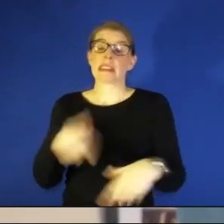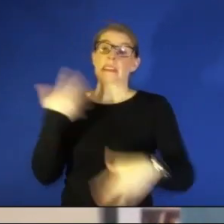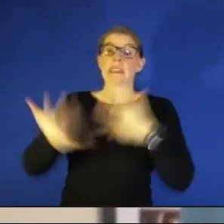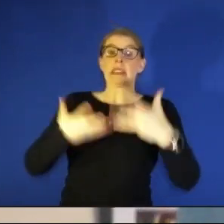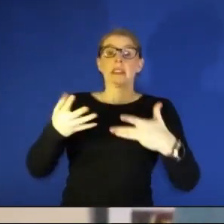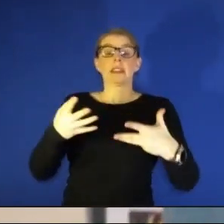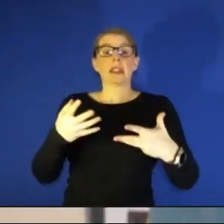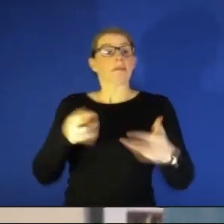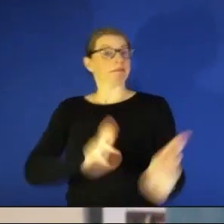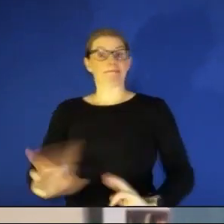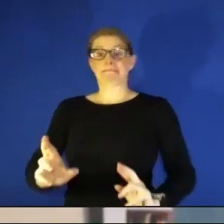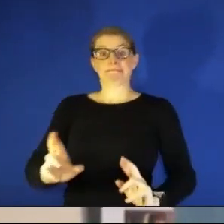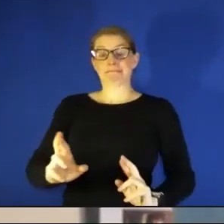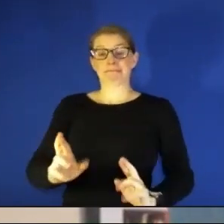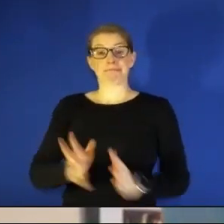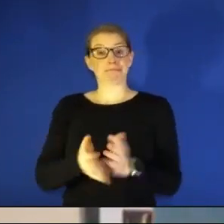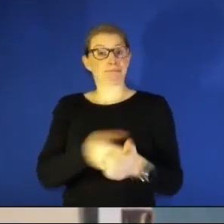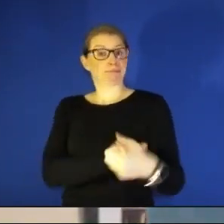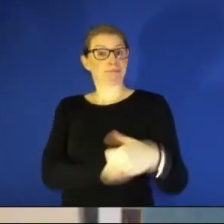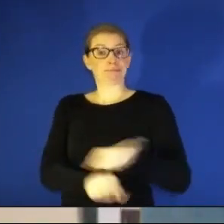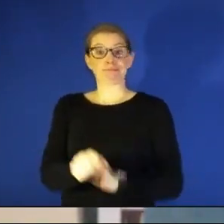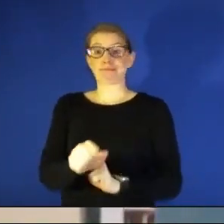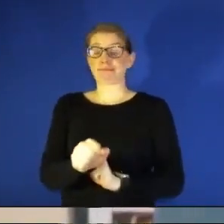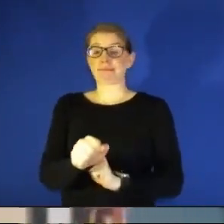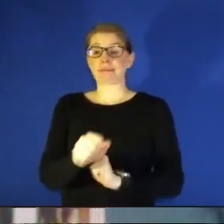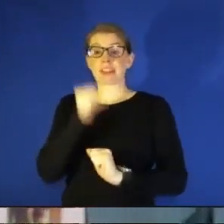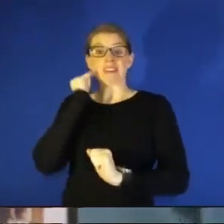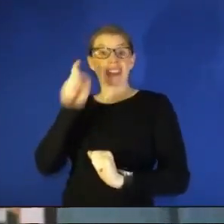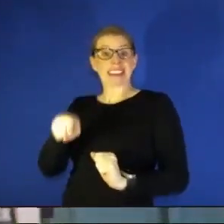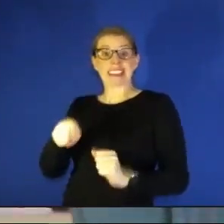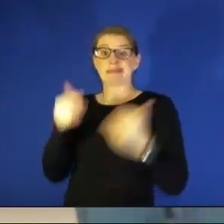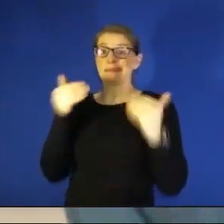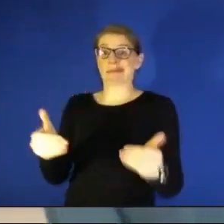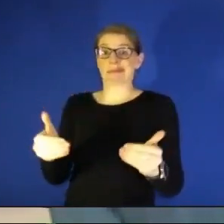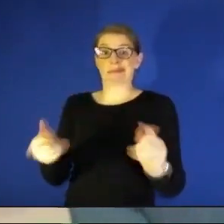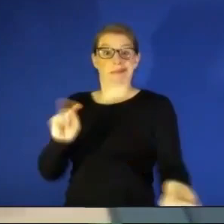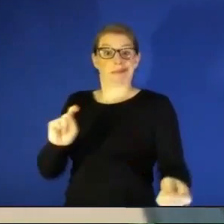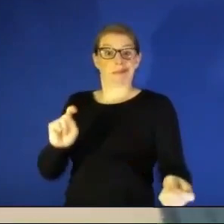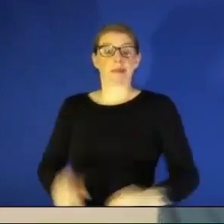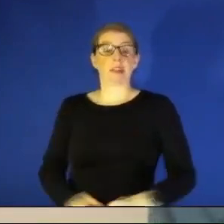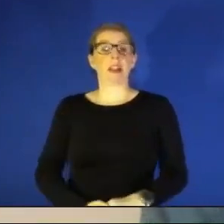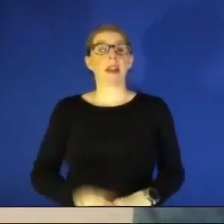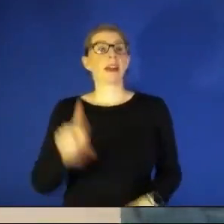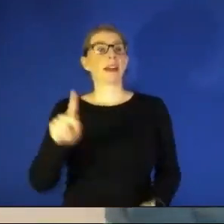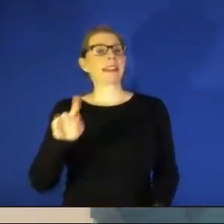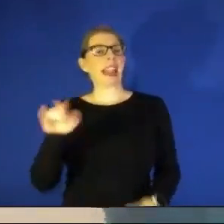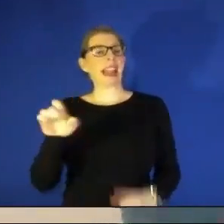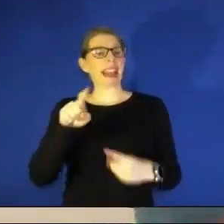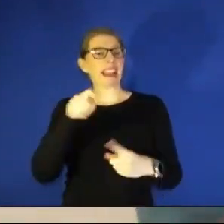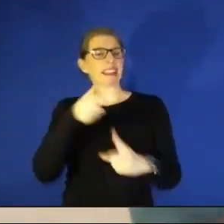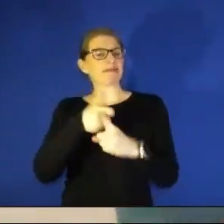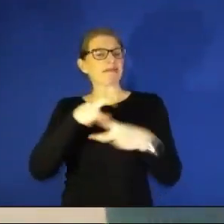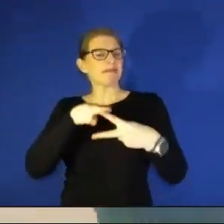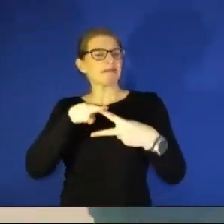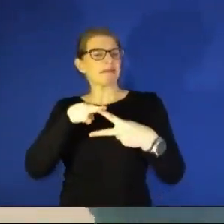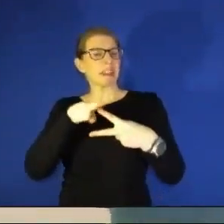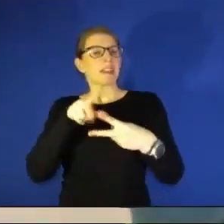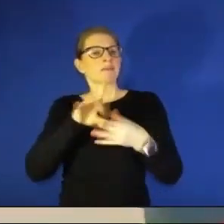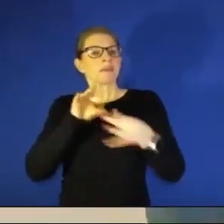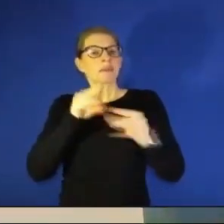feet and be prepared to do anything that's needed of you. And Katie, that's something that you were saying before the show began, is